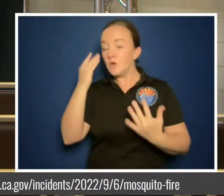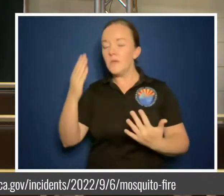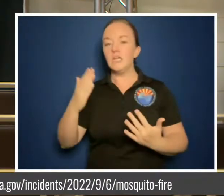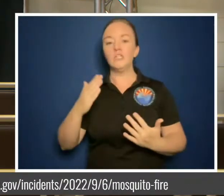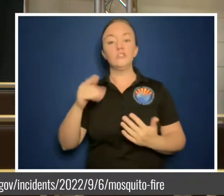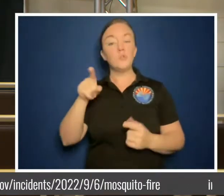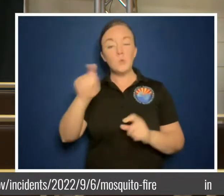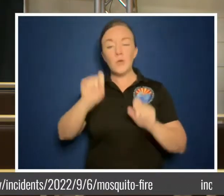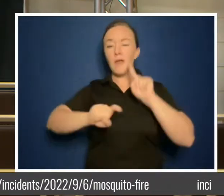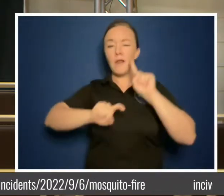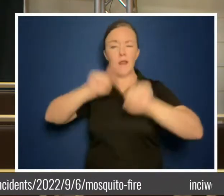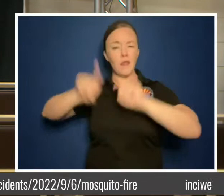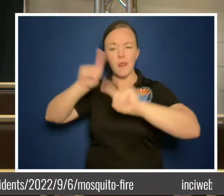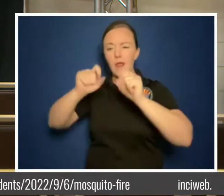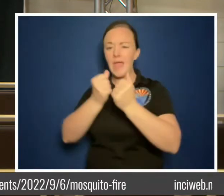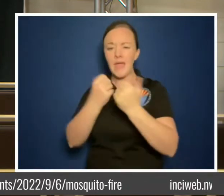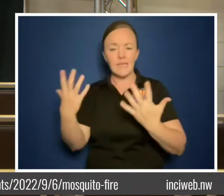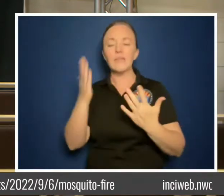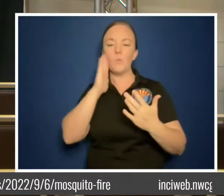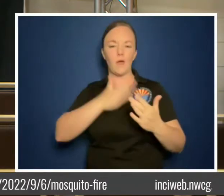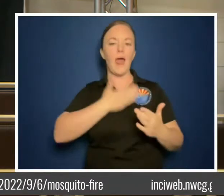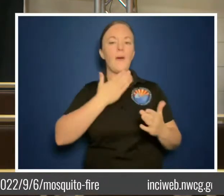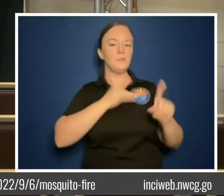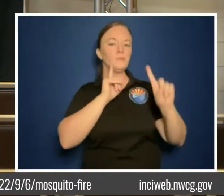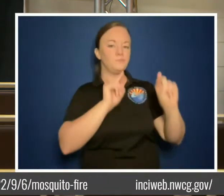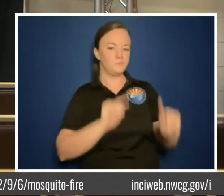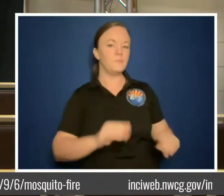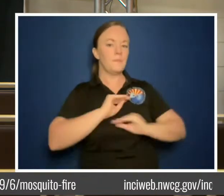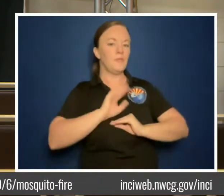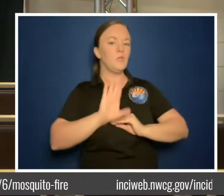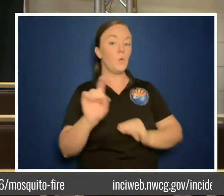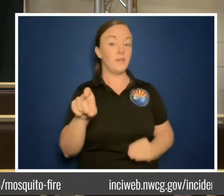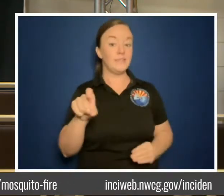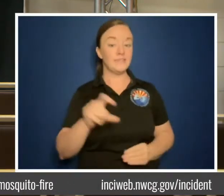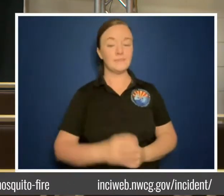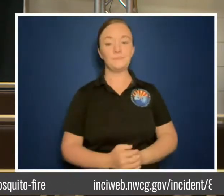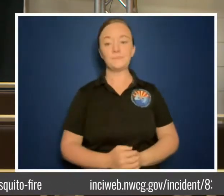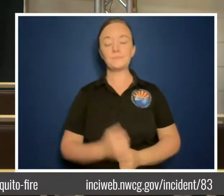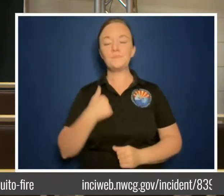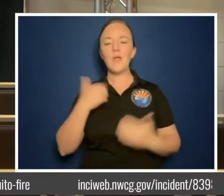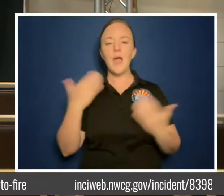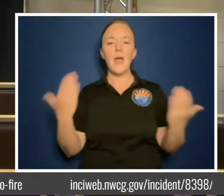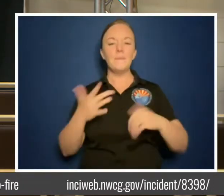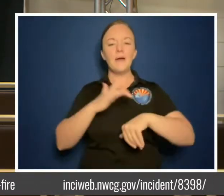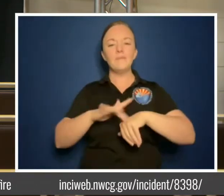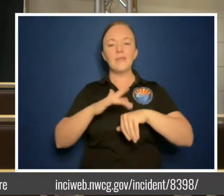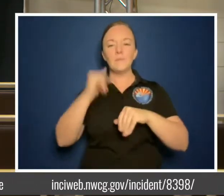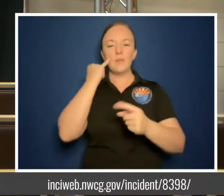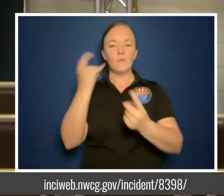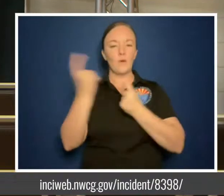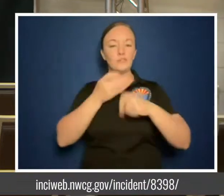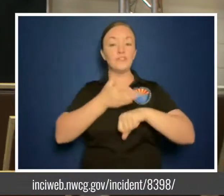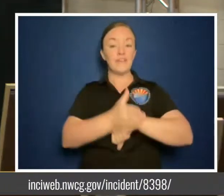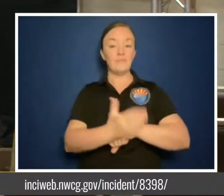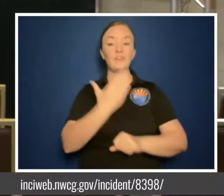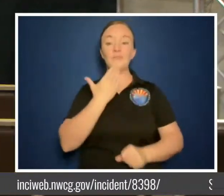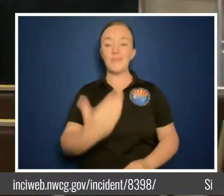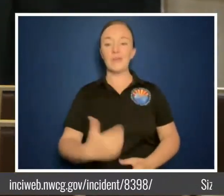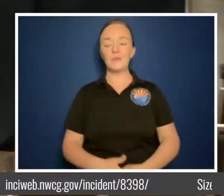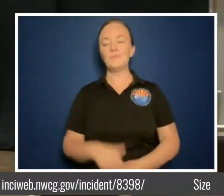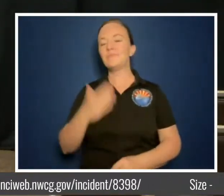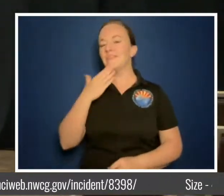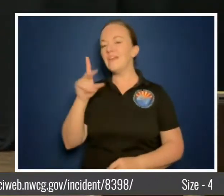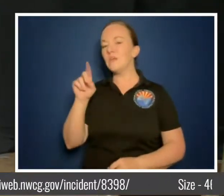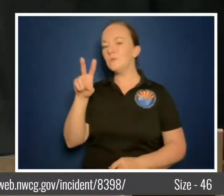you meet whatever needs that you have. And I'll be available afterwards for questions. Thank you. Thank you, Dave. Really appreciate that.